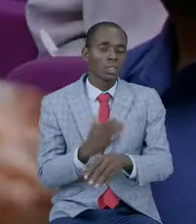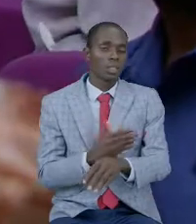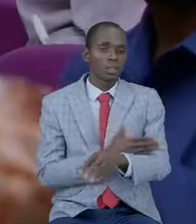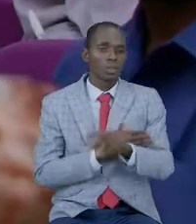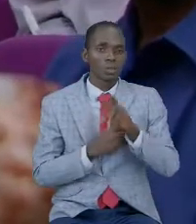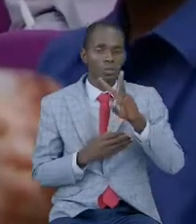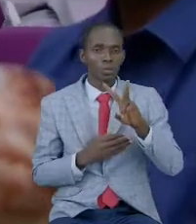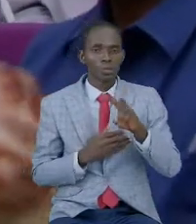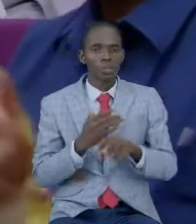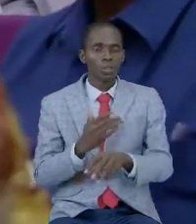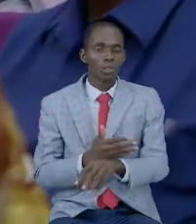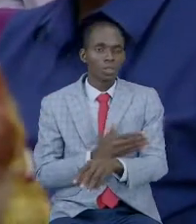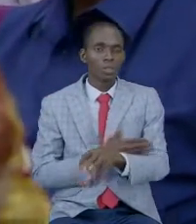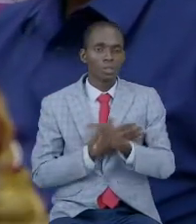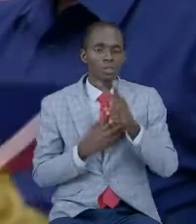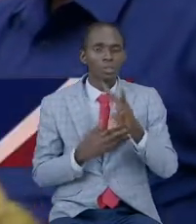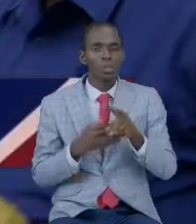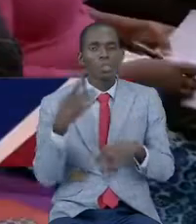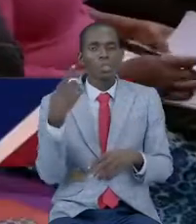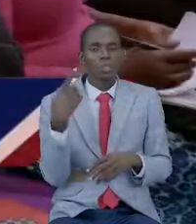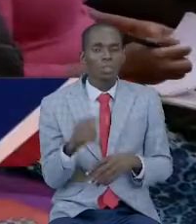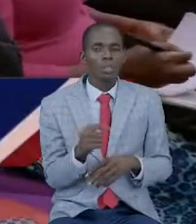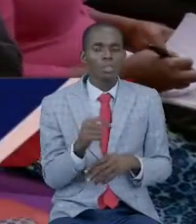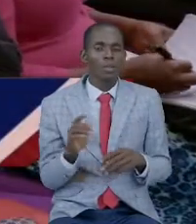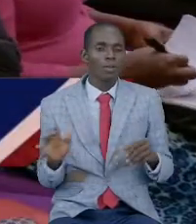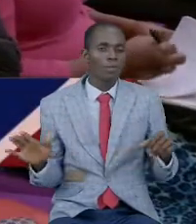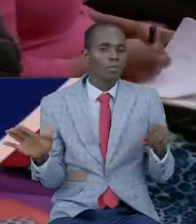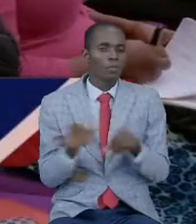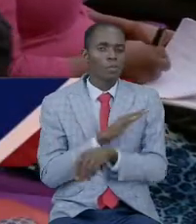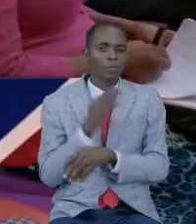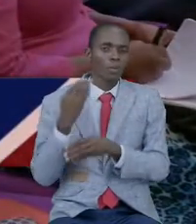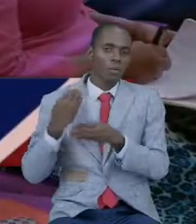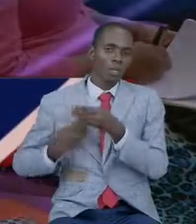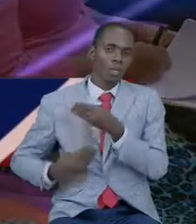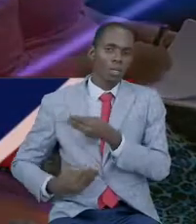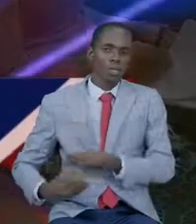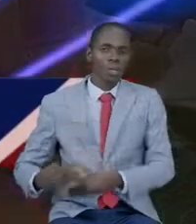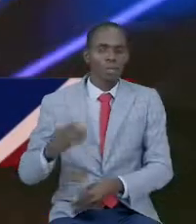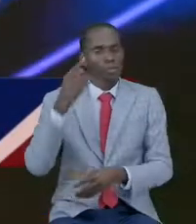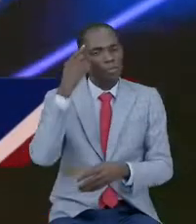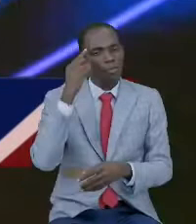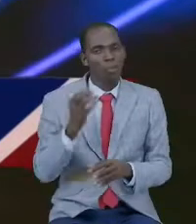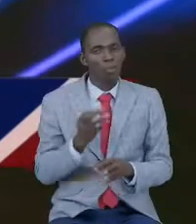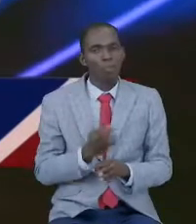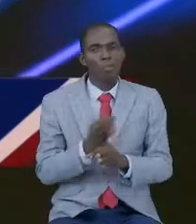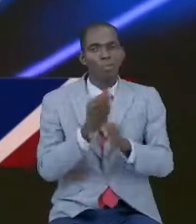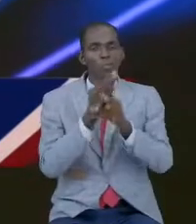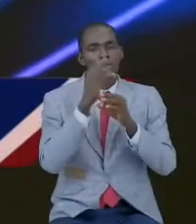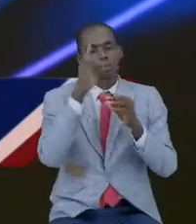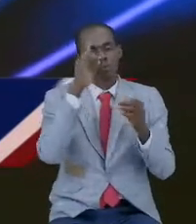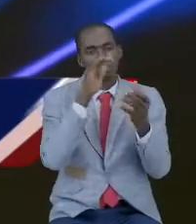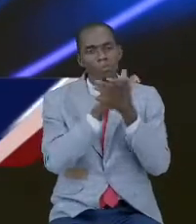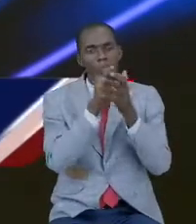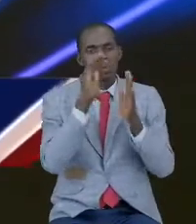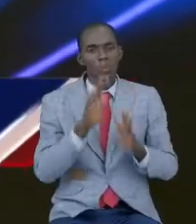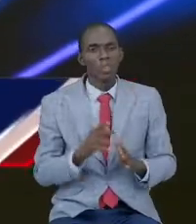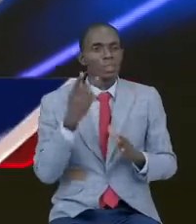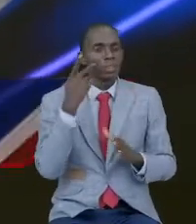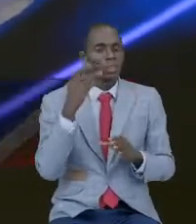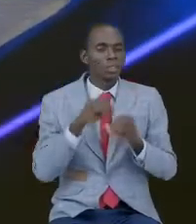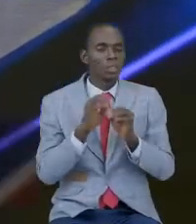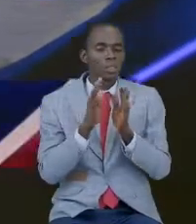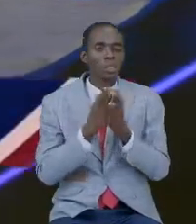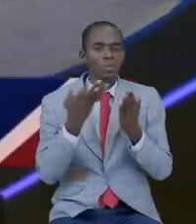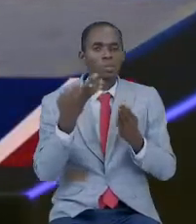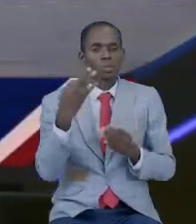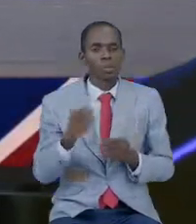Number 2, the full inheritance for faithful saints. Acts chapter 2